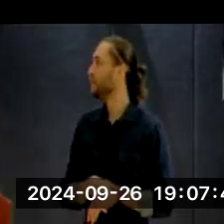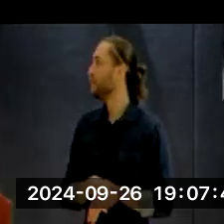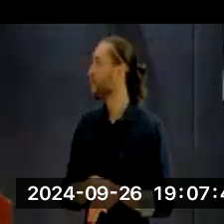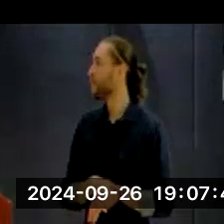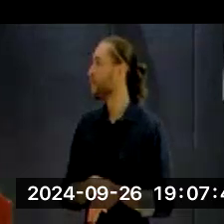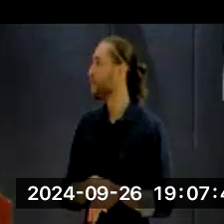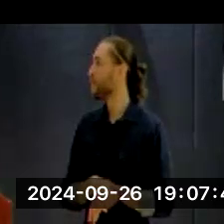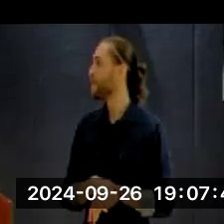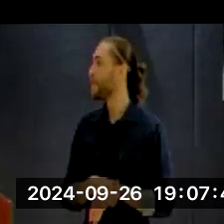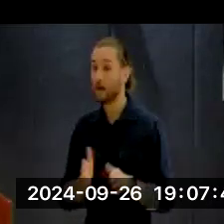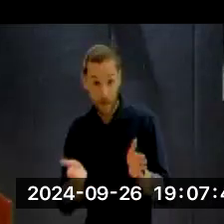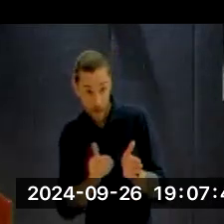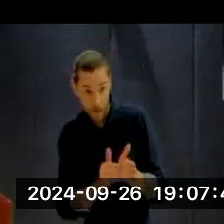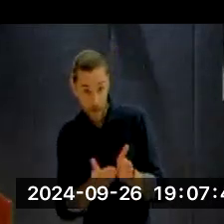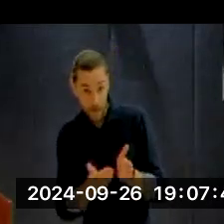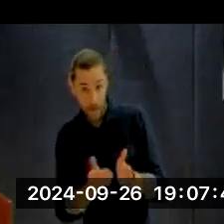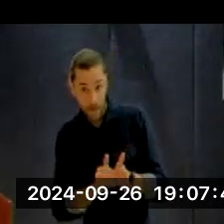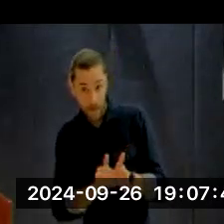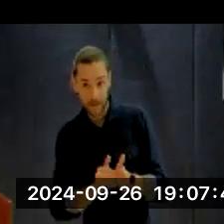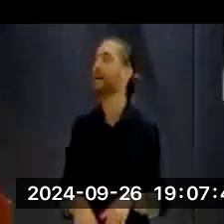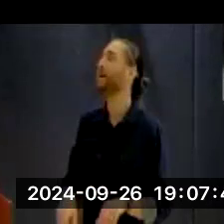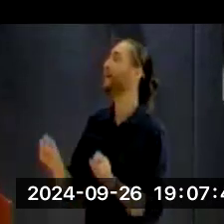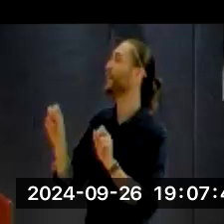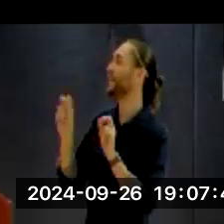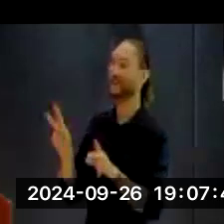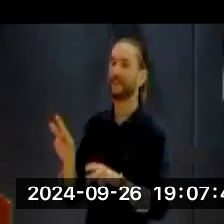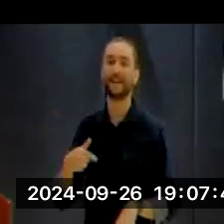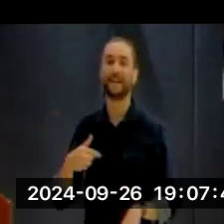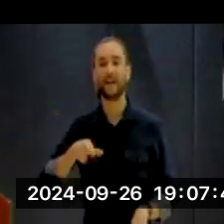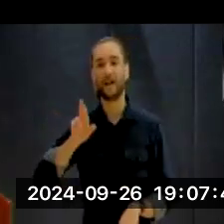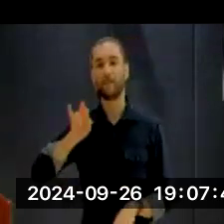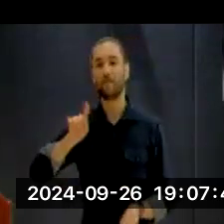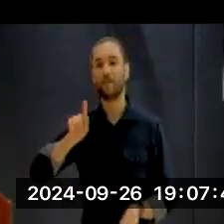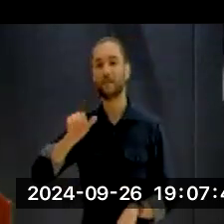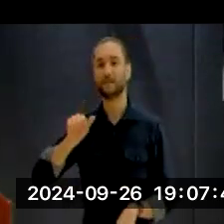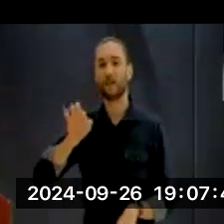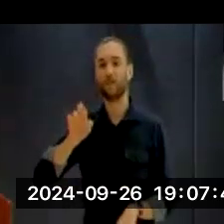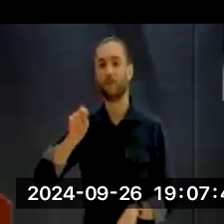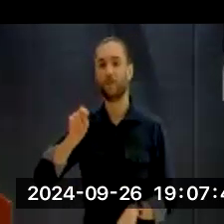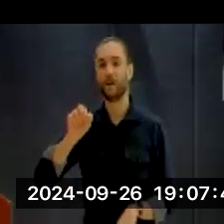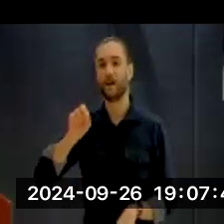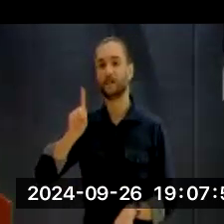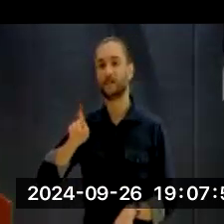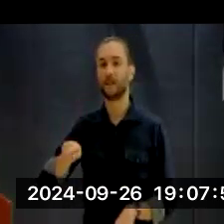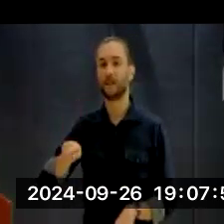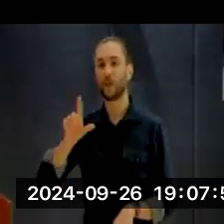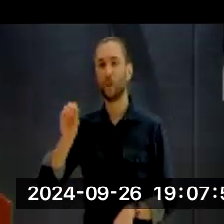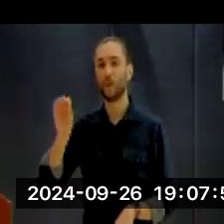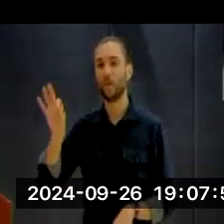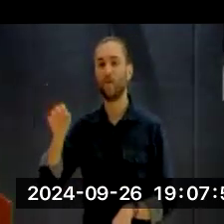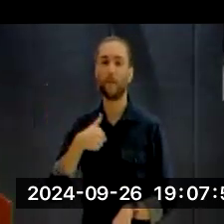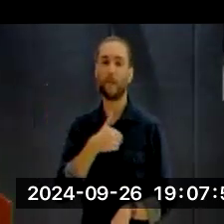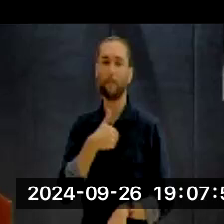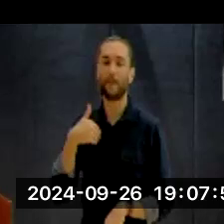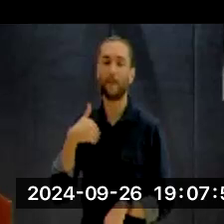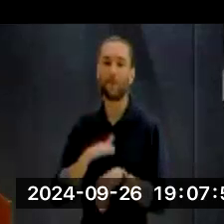Is the echo gone? Okay. My name is Rita Fernandez Loof, and I'm a member of the San